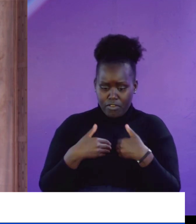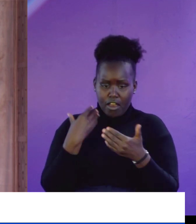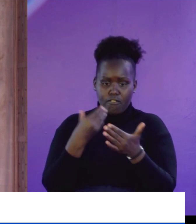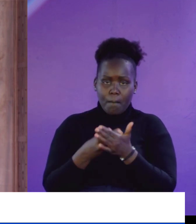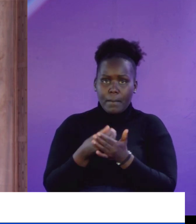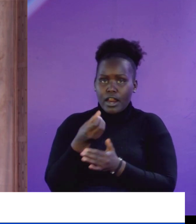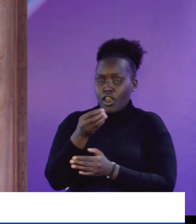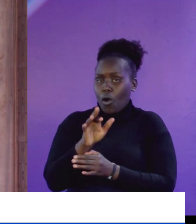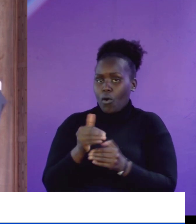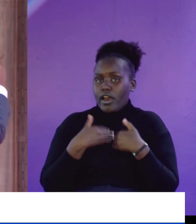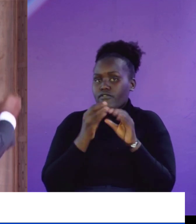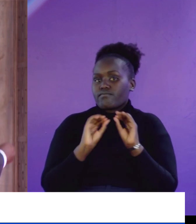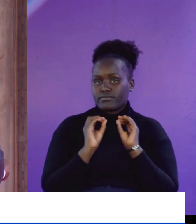pesa.